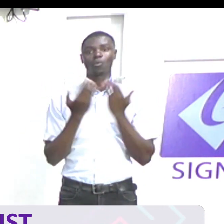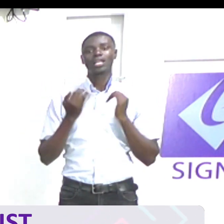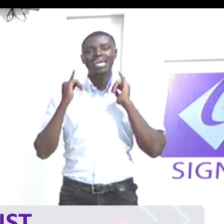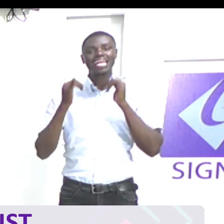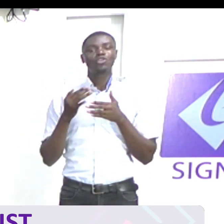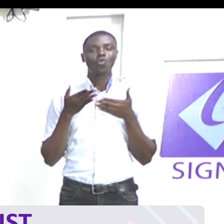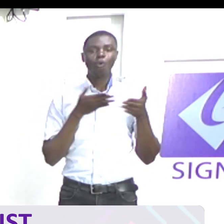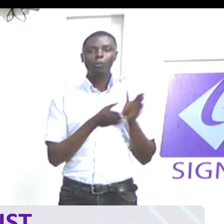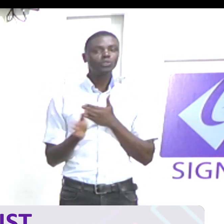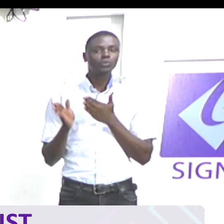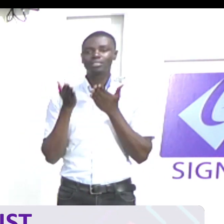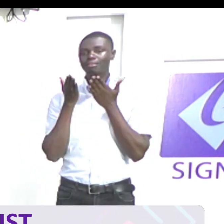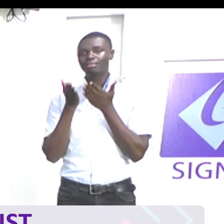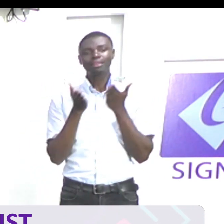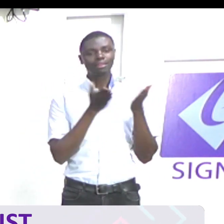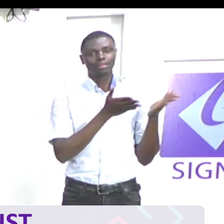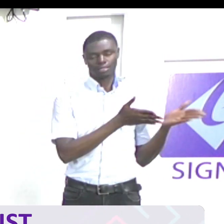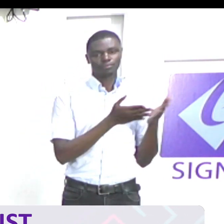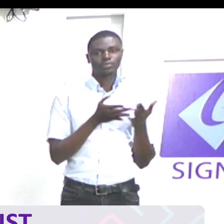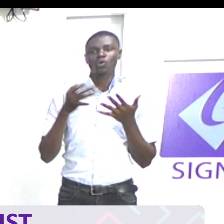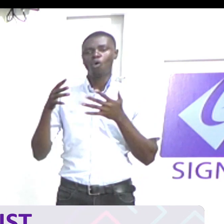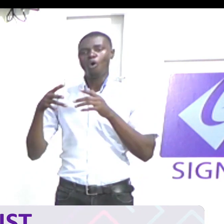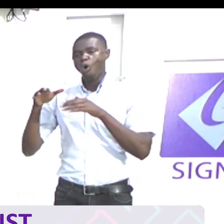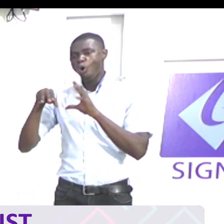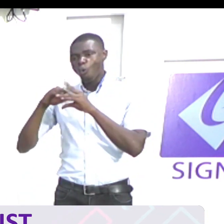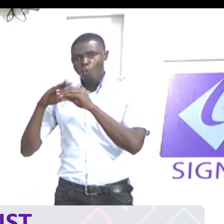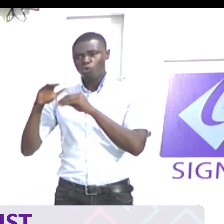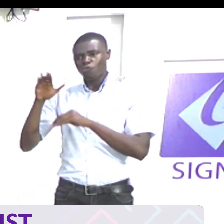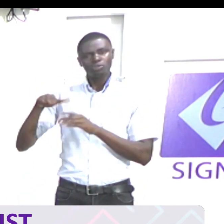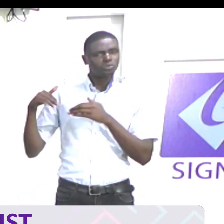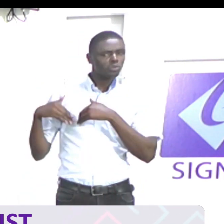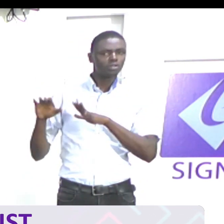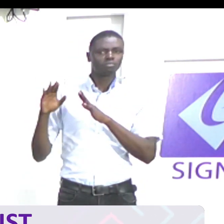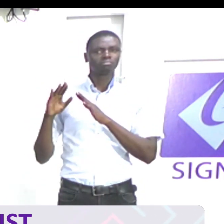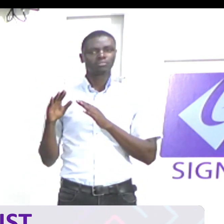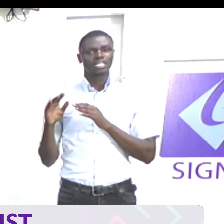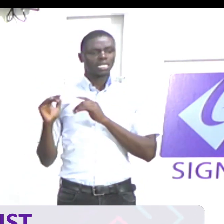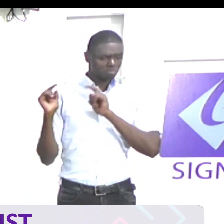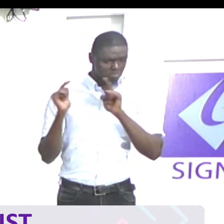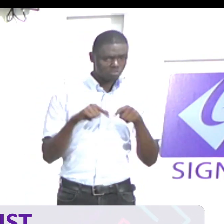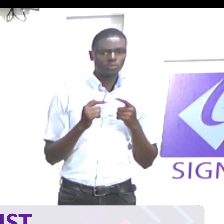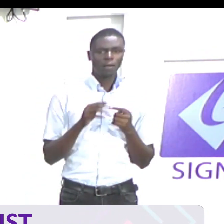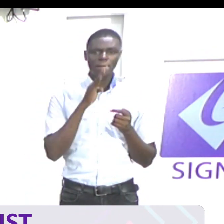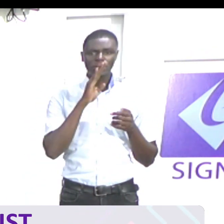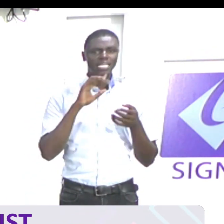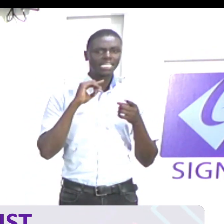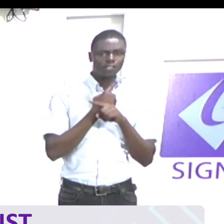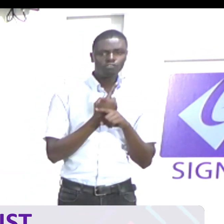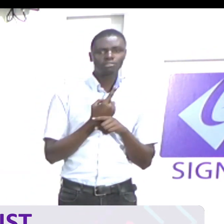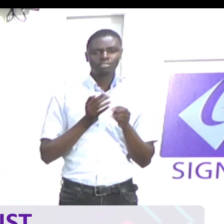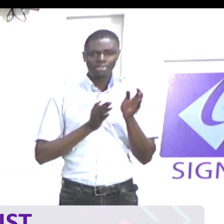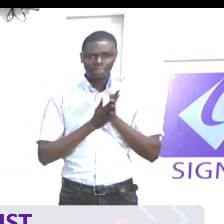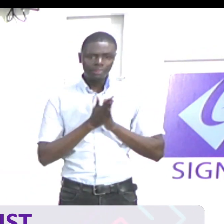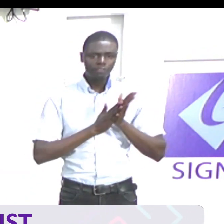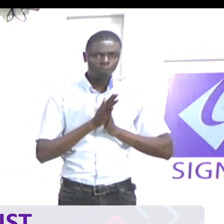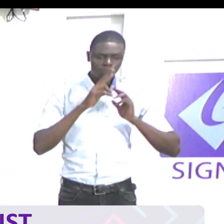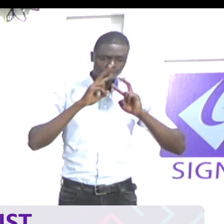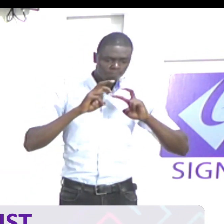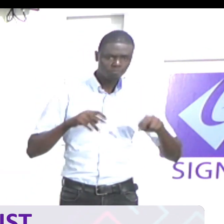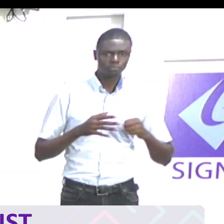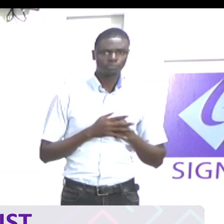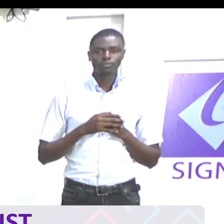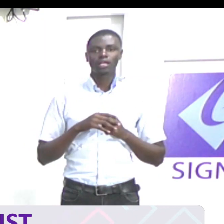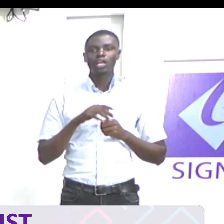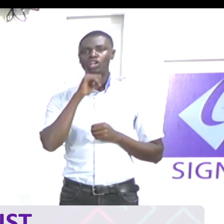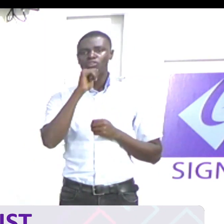opportunities. You stepping out of that comfort zone, you being different, you embracing your curiosity. What is that thing that tunakanga chini?